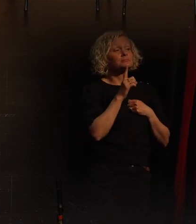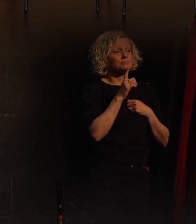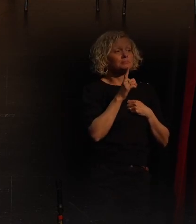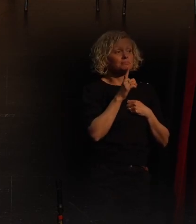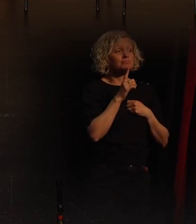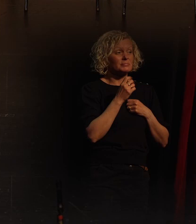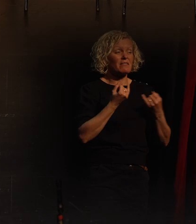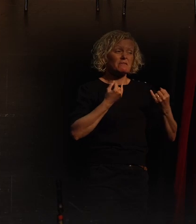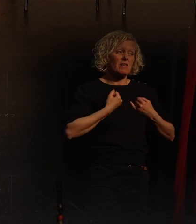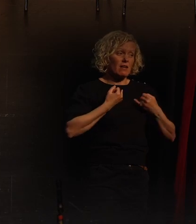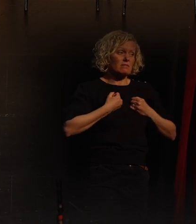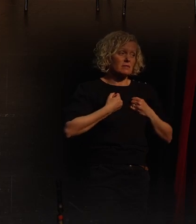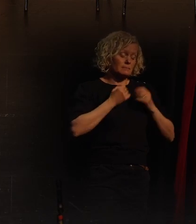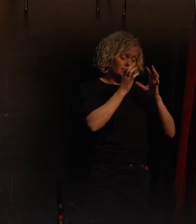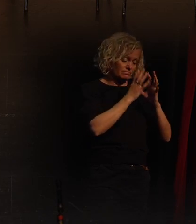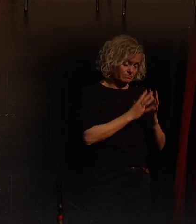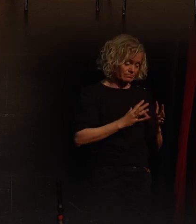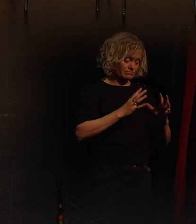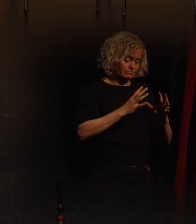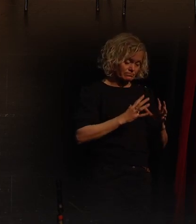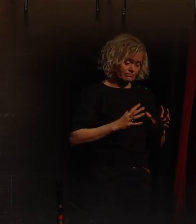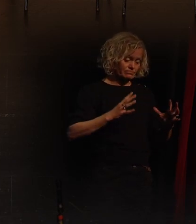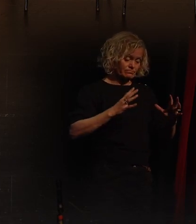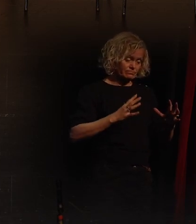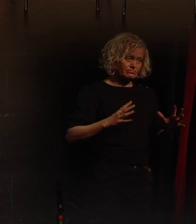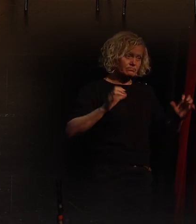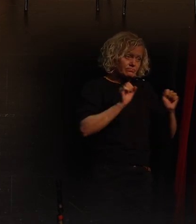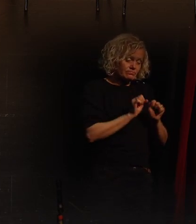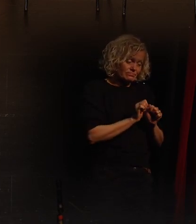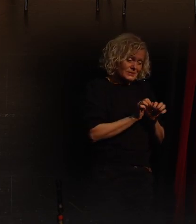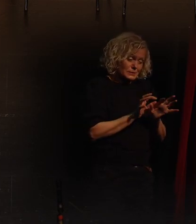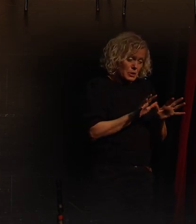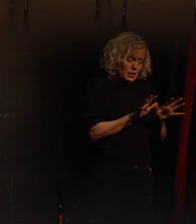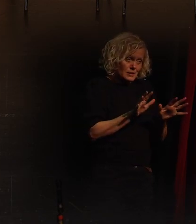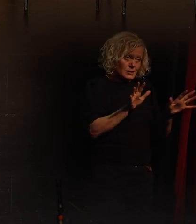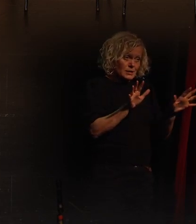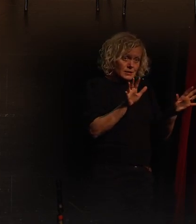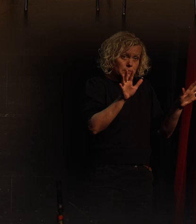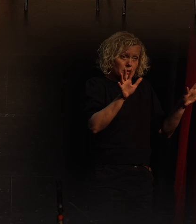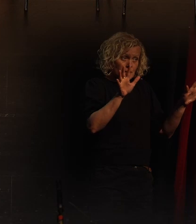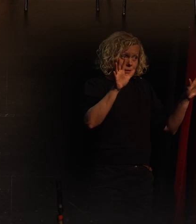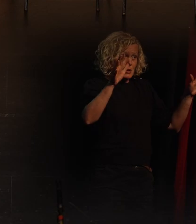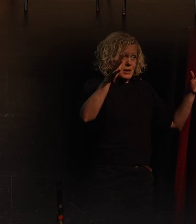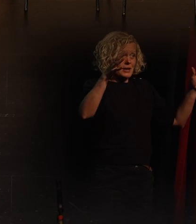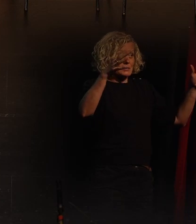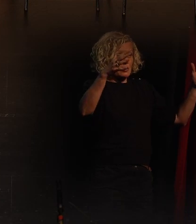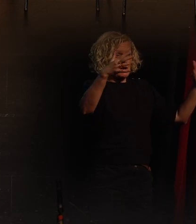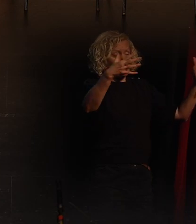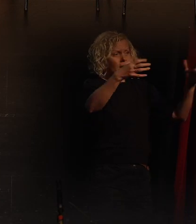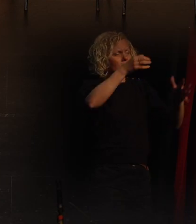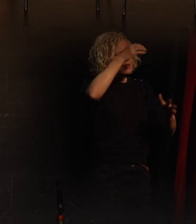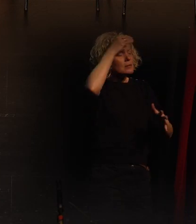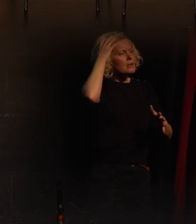virus grew and grew and grew. It spread and spread and spread and spread until the blonde-haired